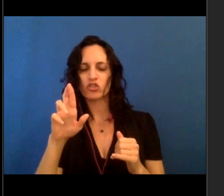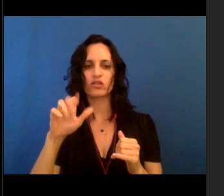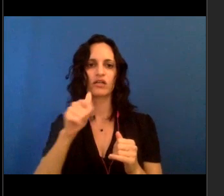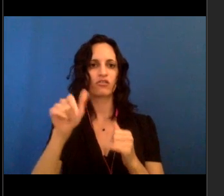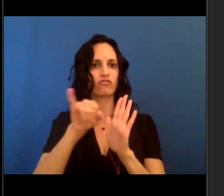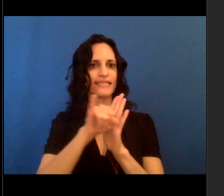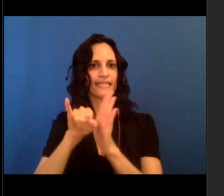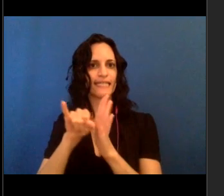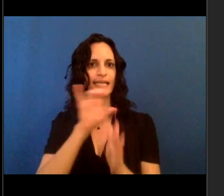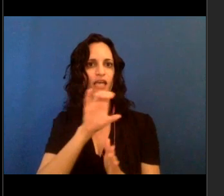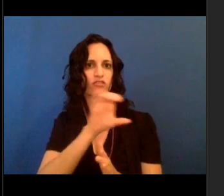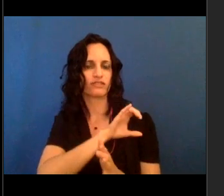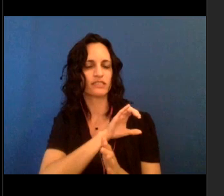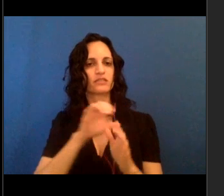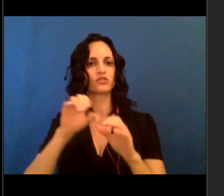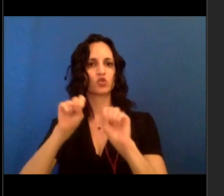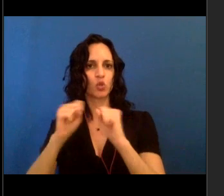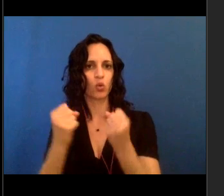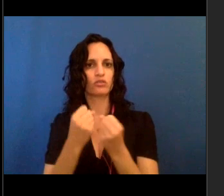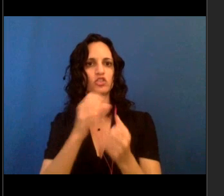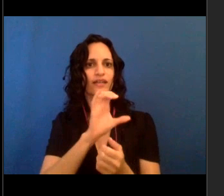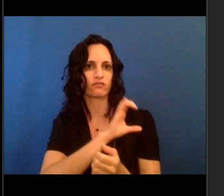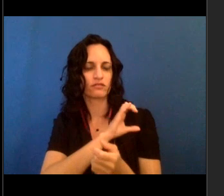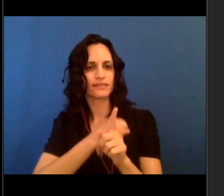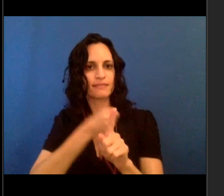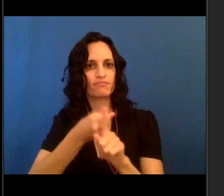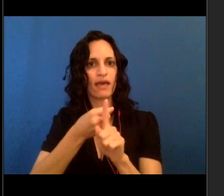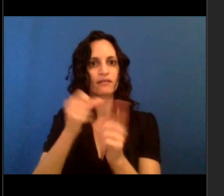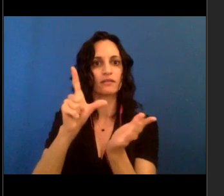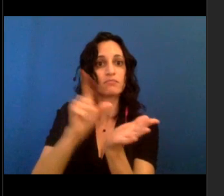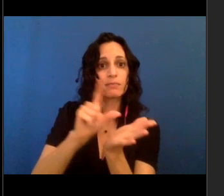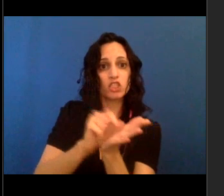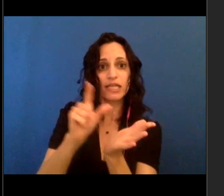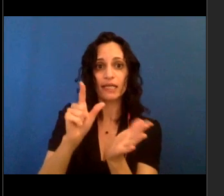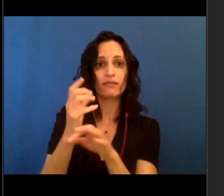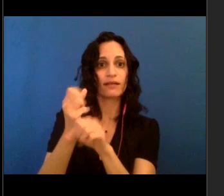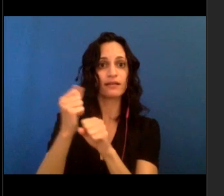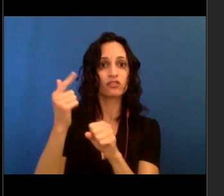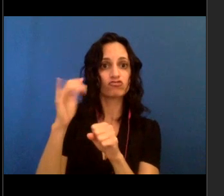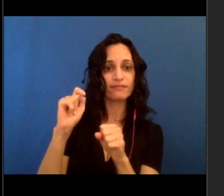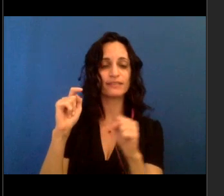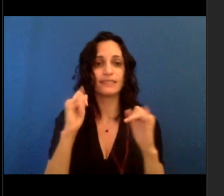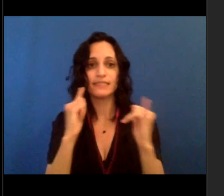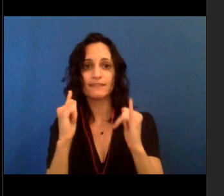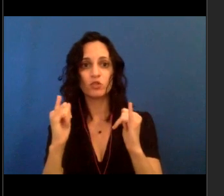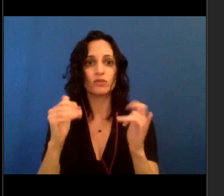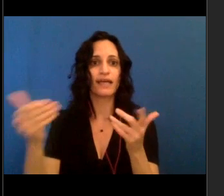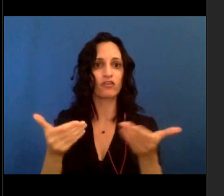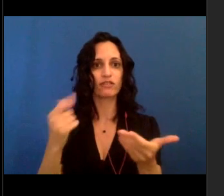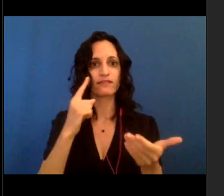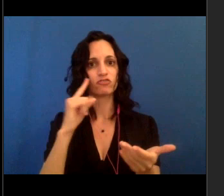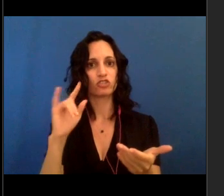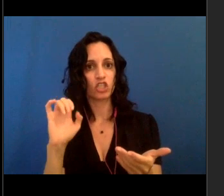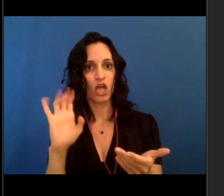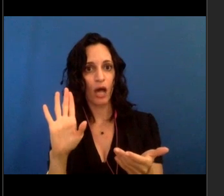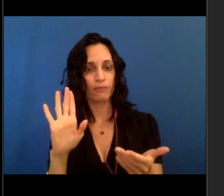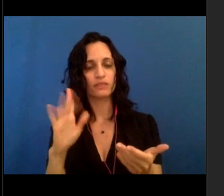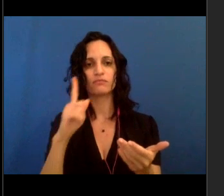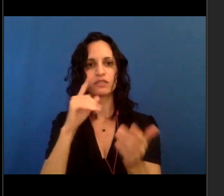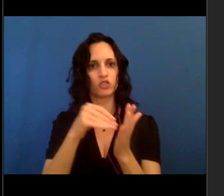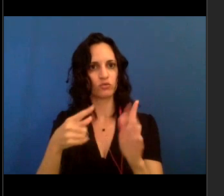characteristics or social characteristics impact things like publishing and grants and interviews and hiring for jobs? Because students from